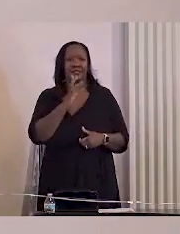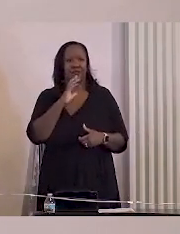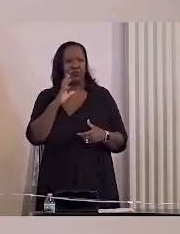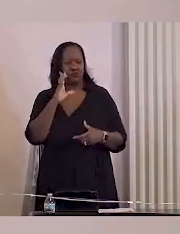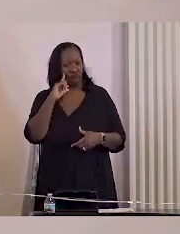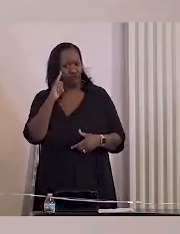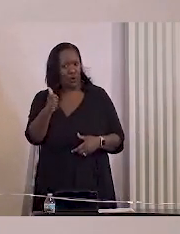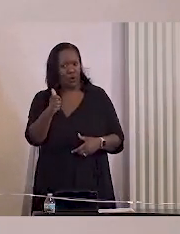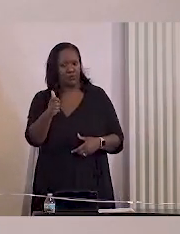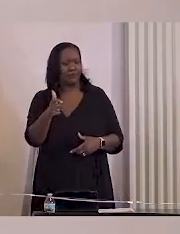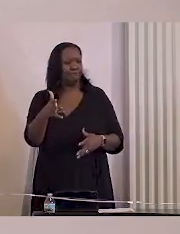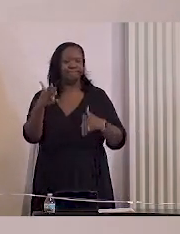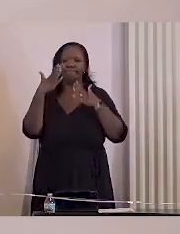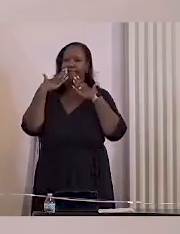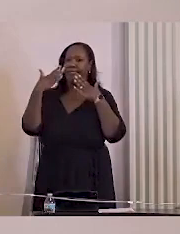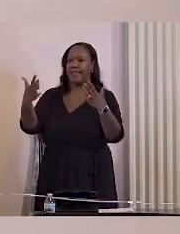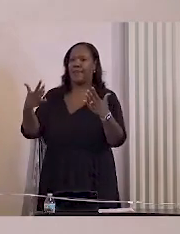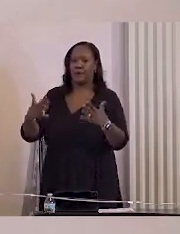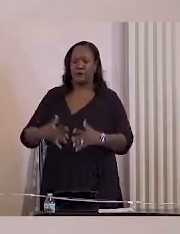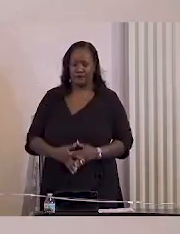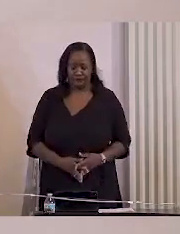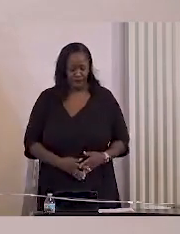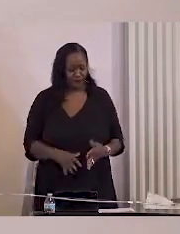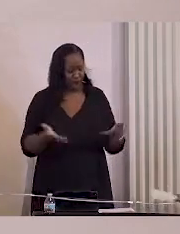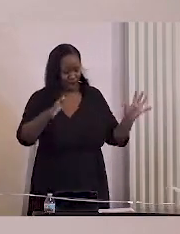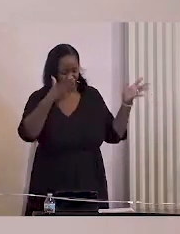campaign. Thank you.